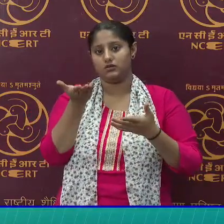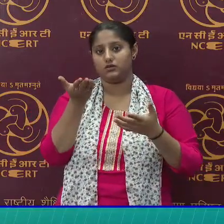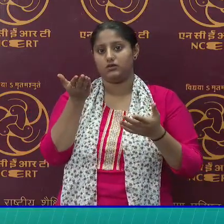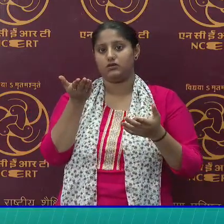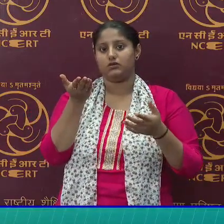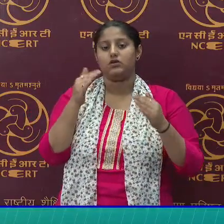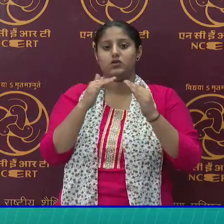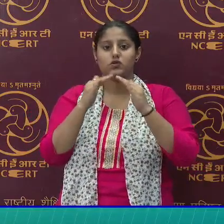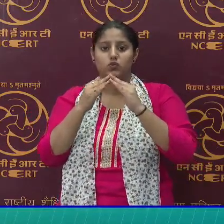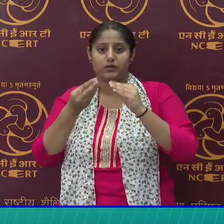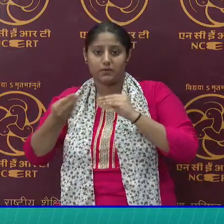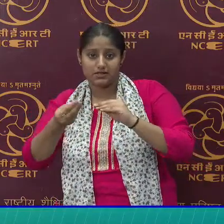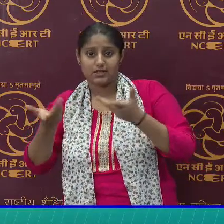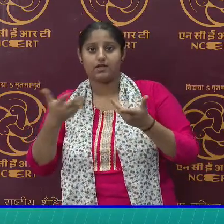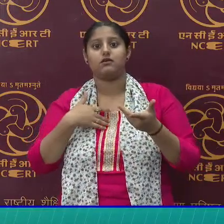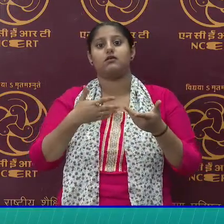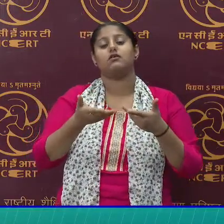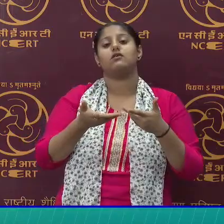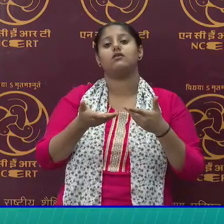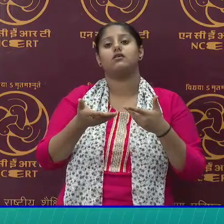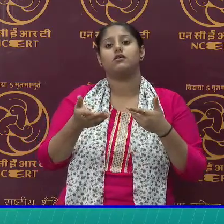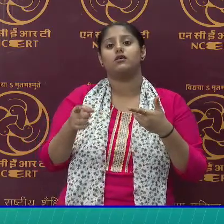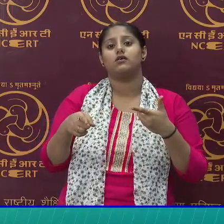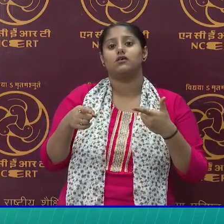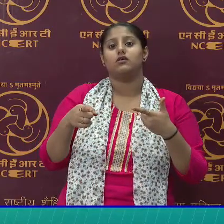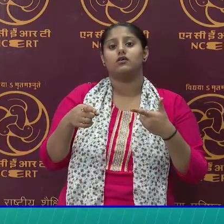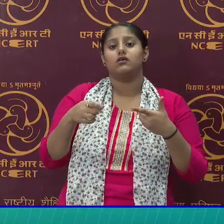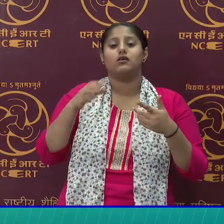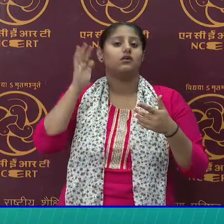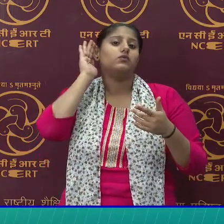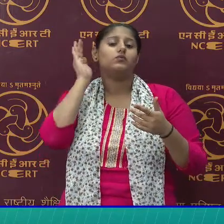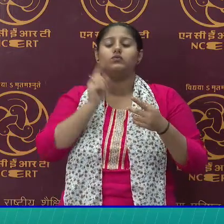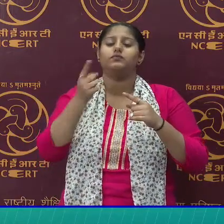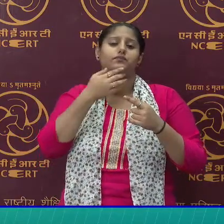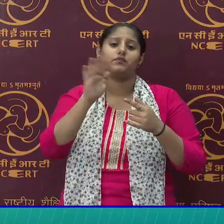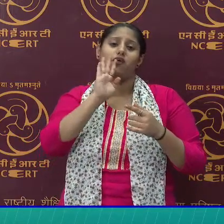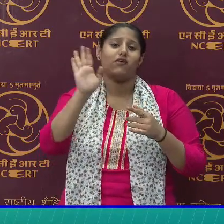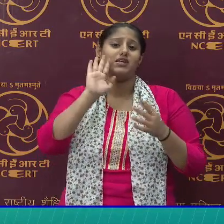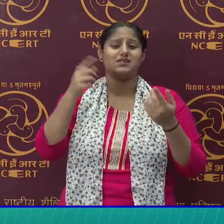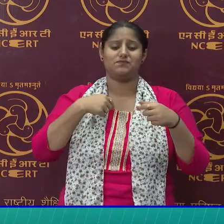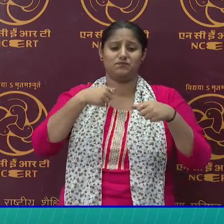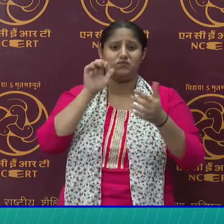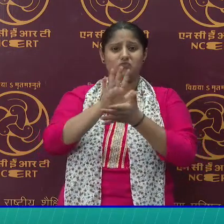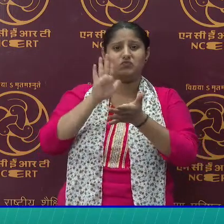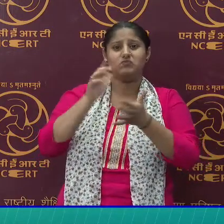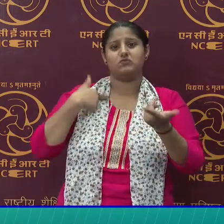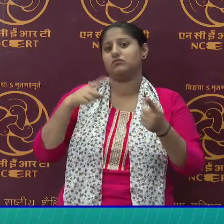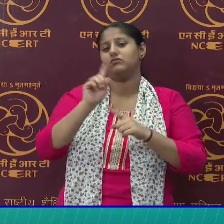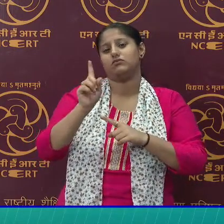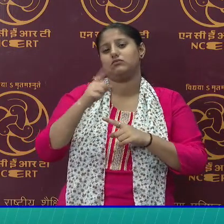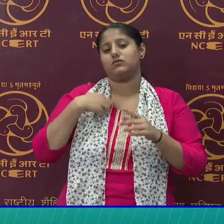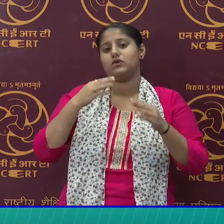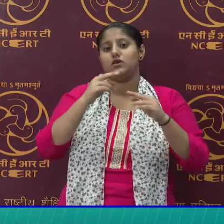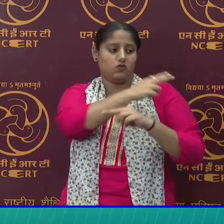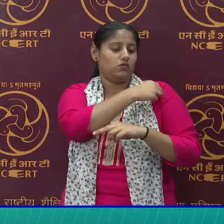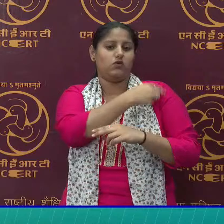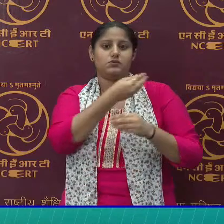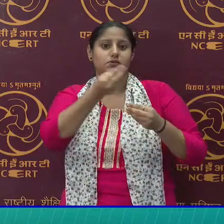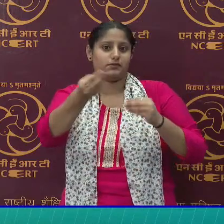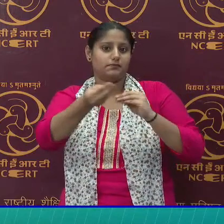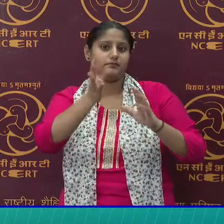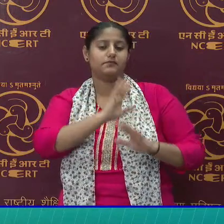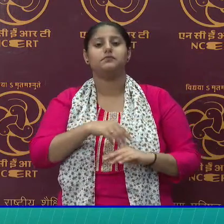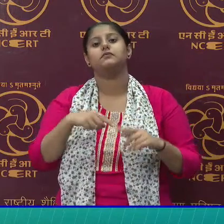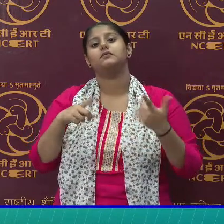near their school, Yeah. and this thing is that there should be no noise, no blowing the horn unnecessarily, perhaps near a hospital and so